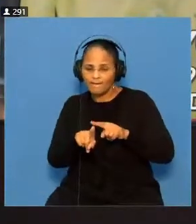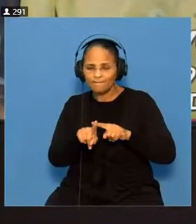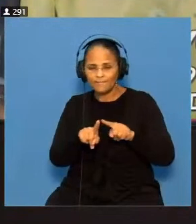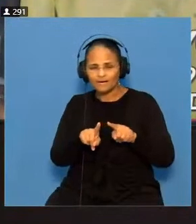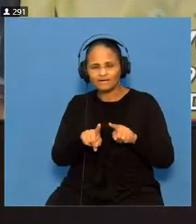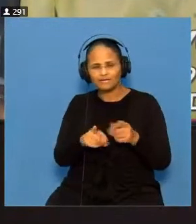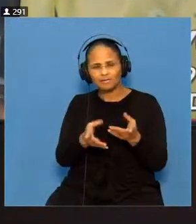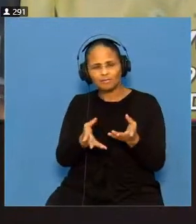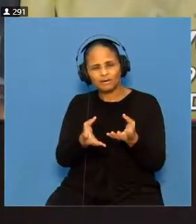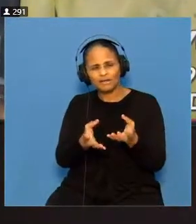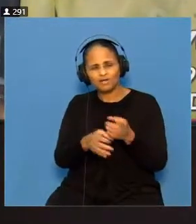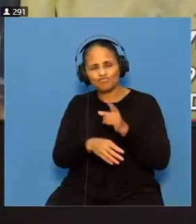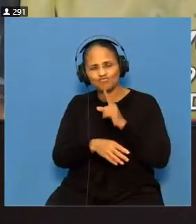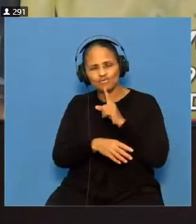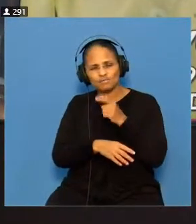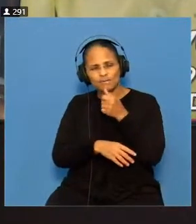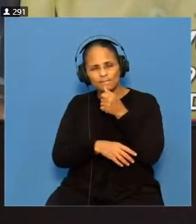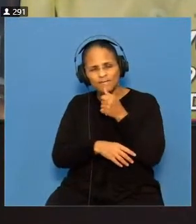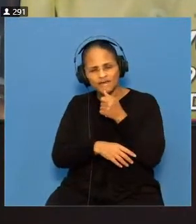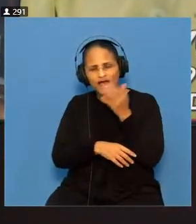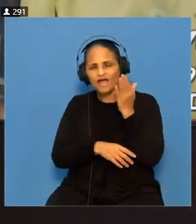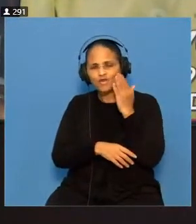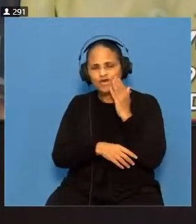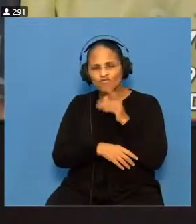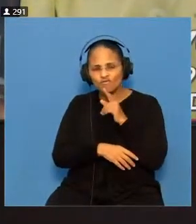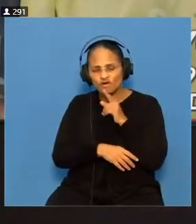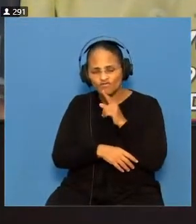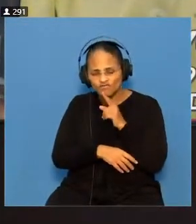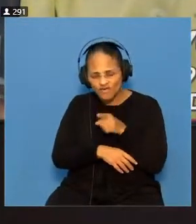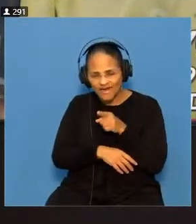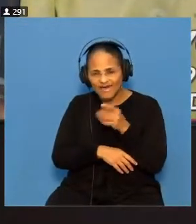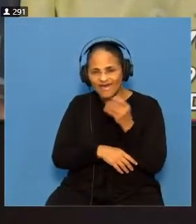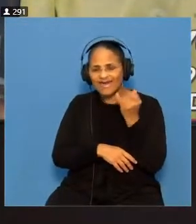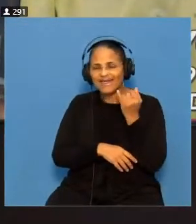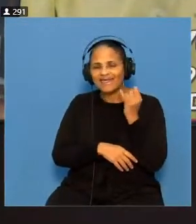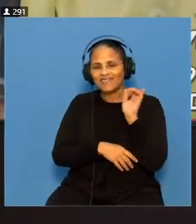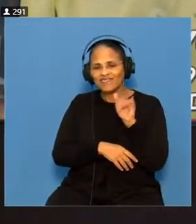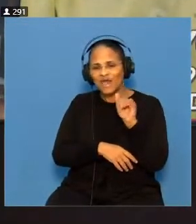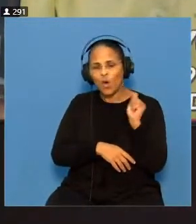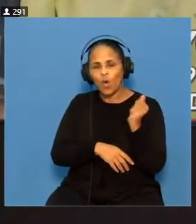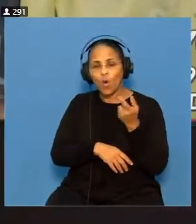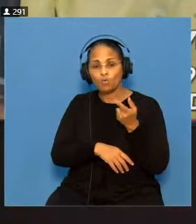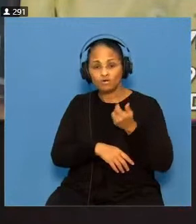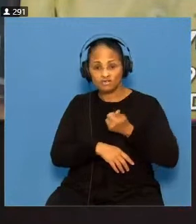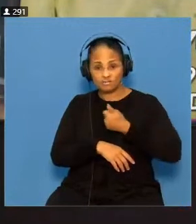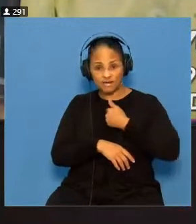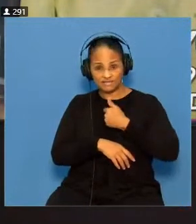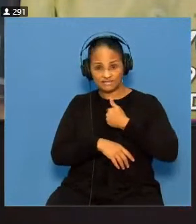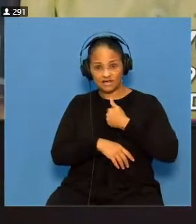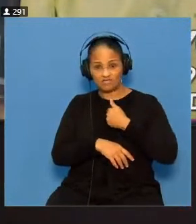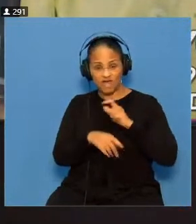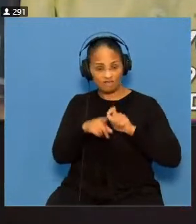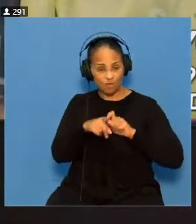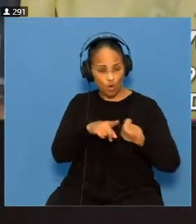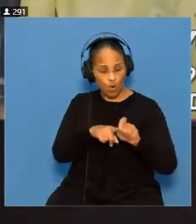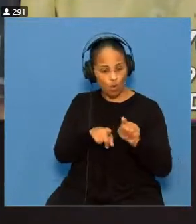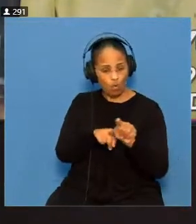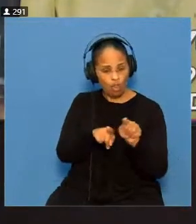plea is to just be patient. I know for a fact that all of us, because I've done it myself, have called places